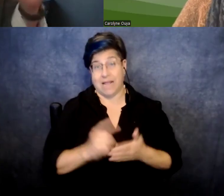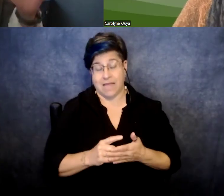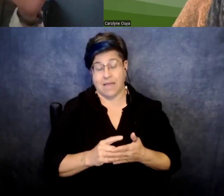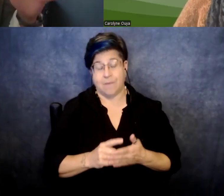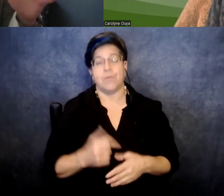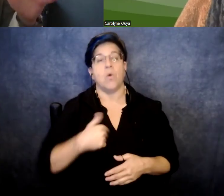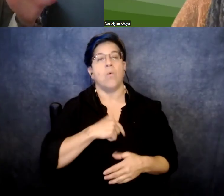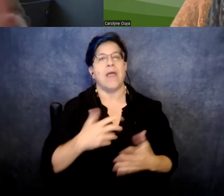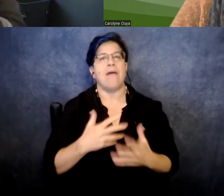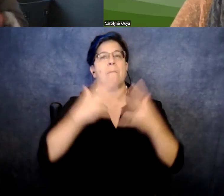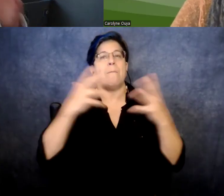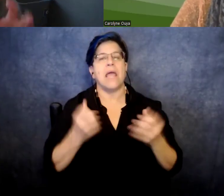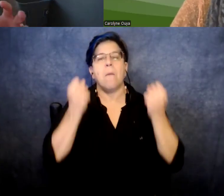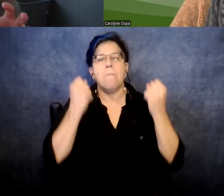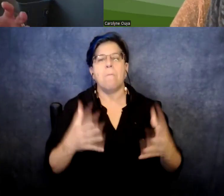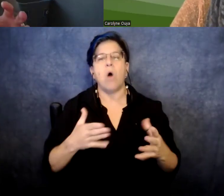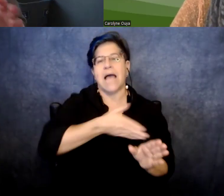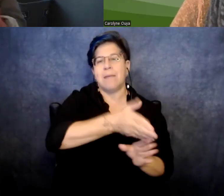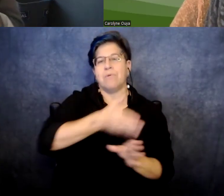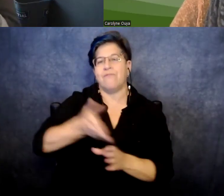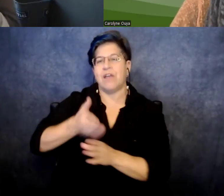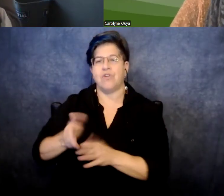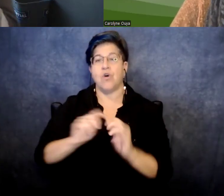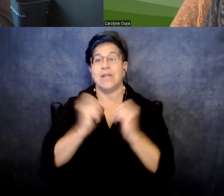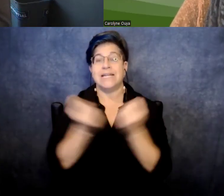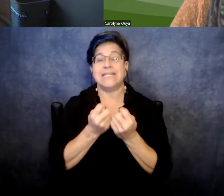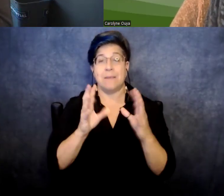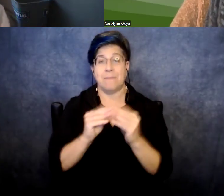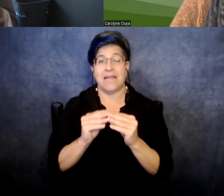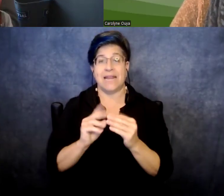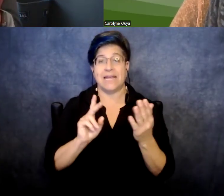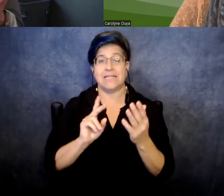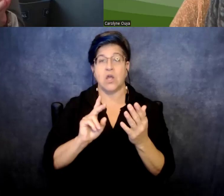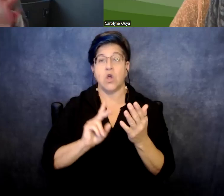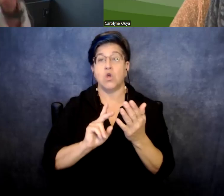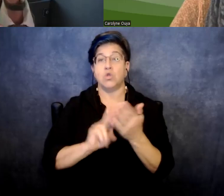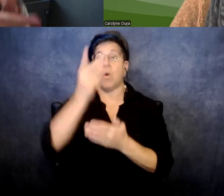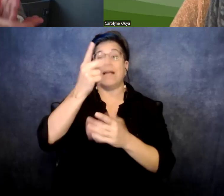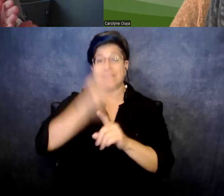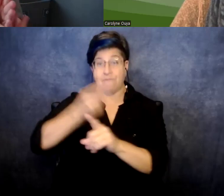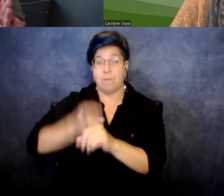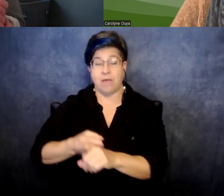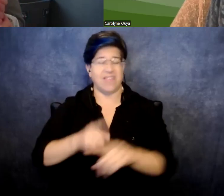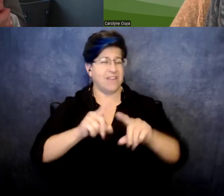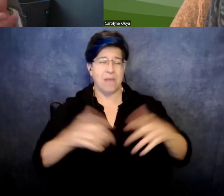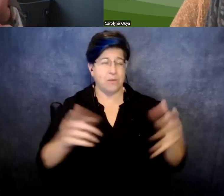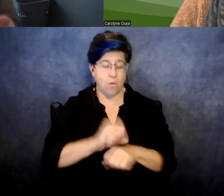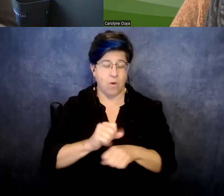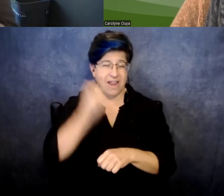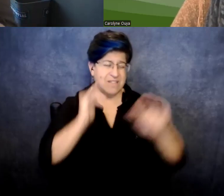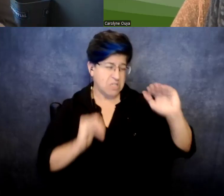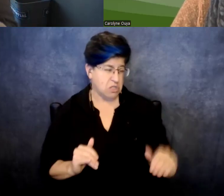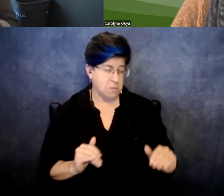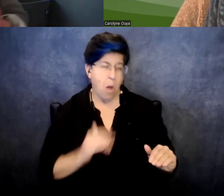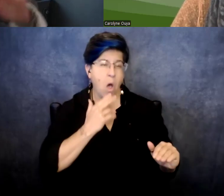big multidisciplinary team meetings twice a month. It just depends on what we're working on. If it's a very small child who's been a